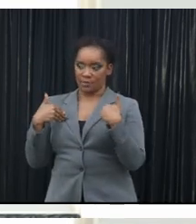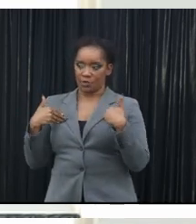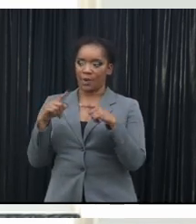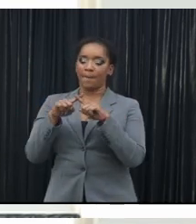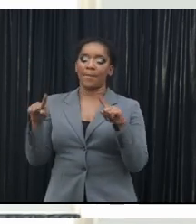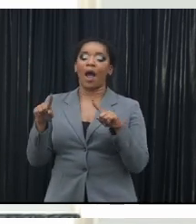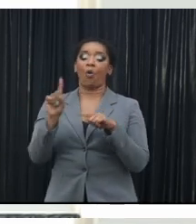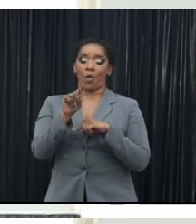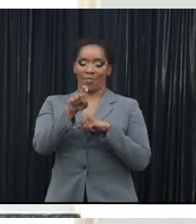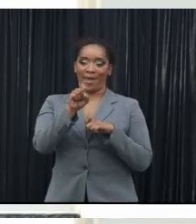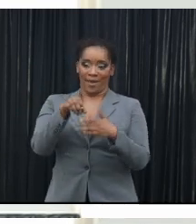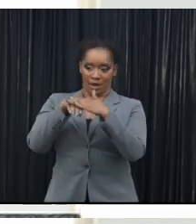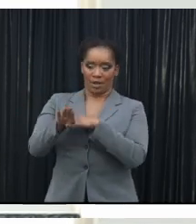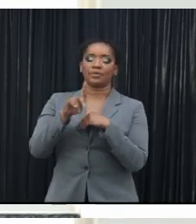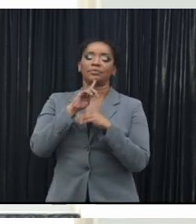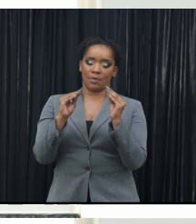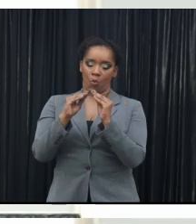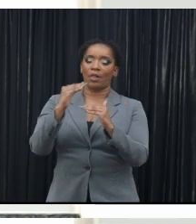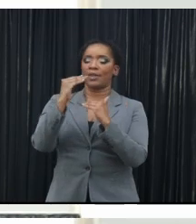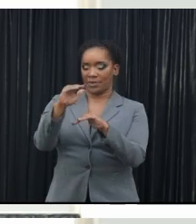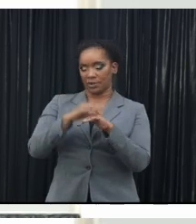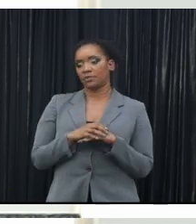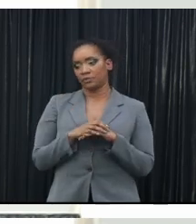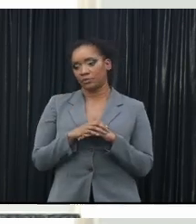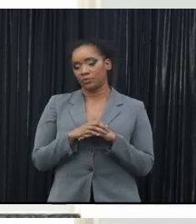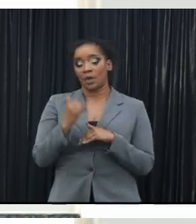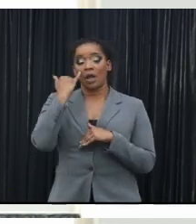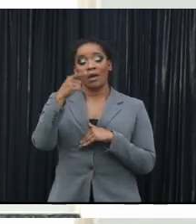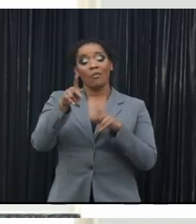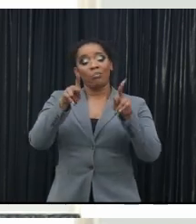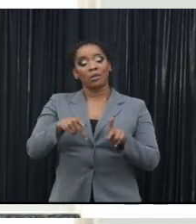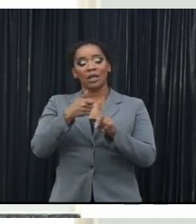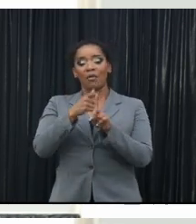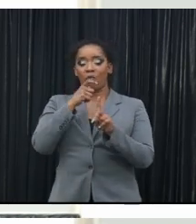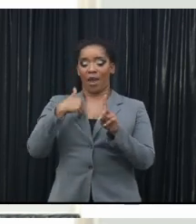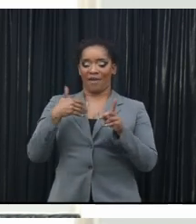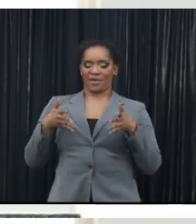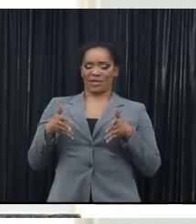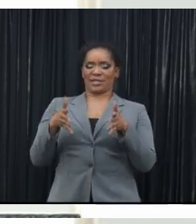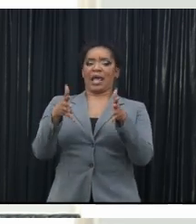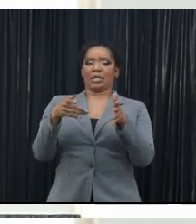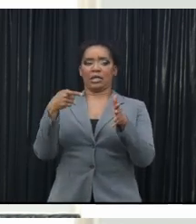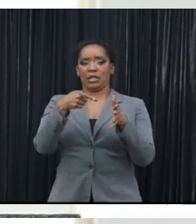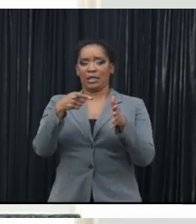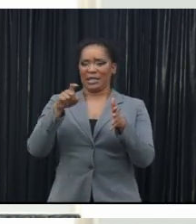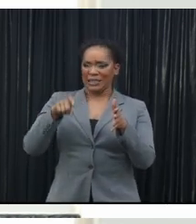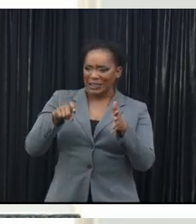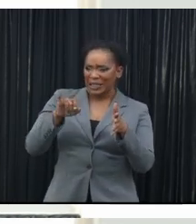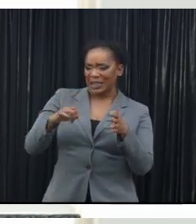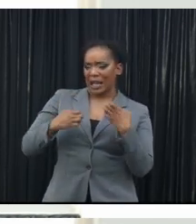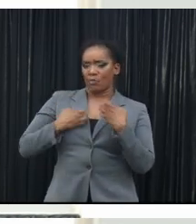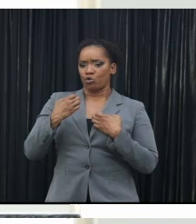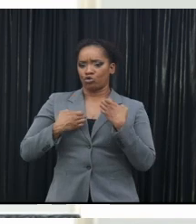of thinking about this is a person who has anxiety that needs to have an emotional support animal.